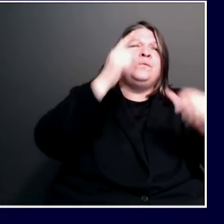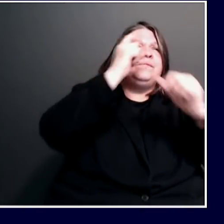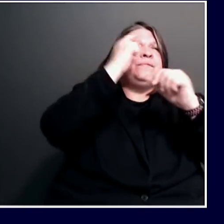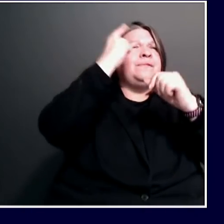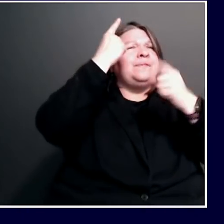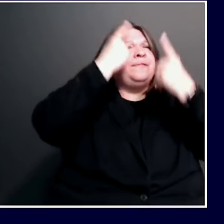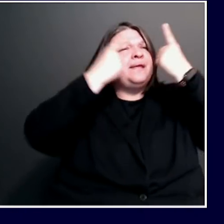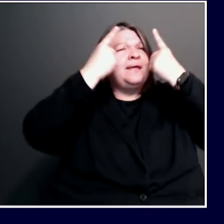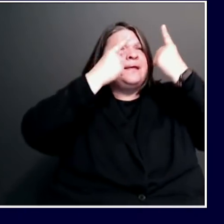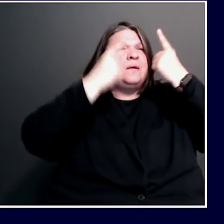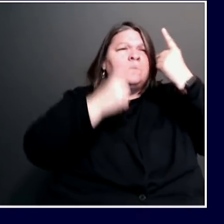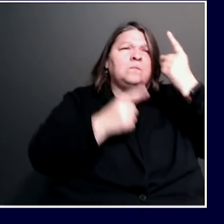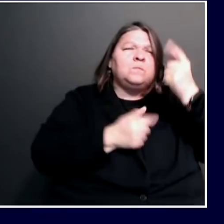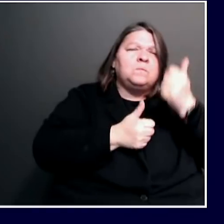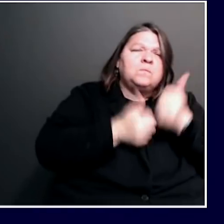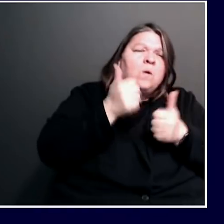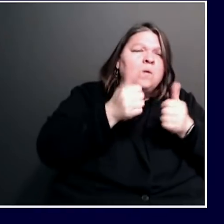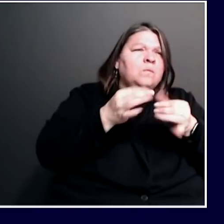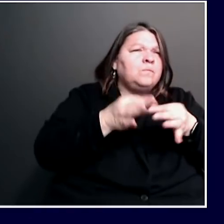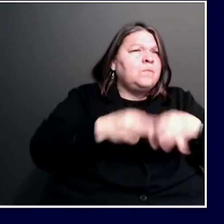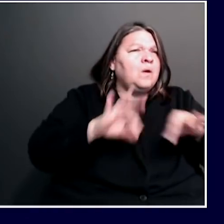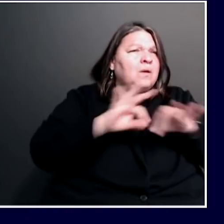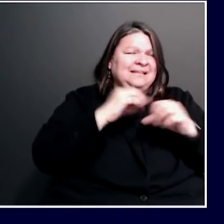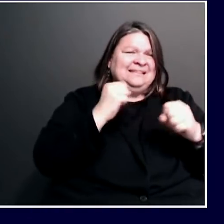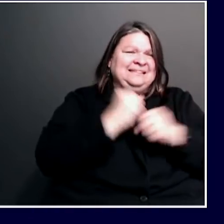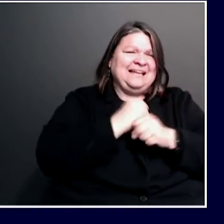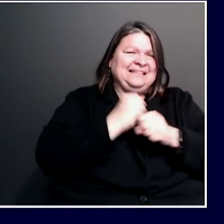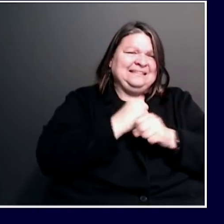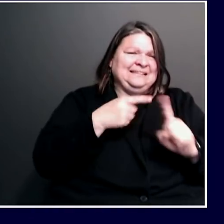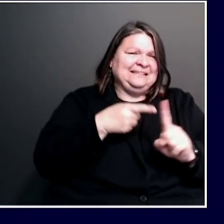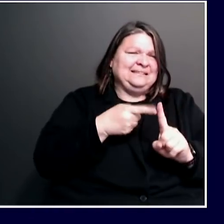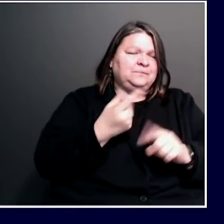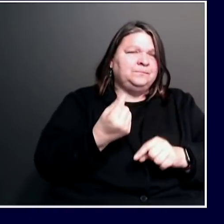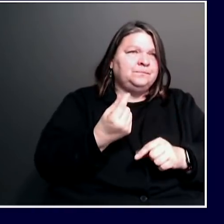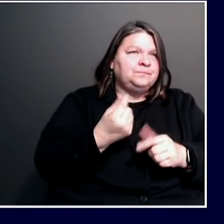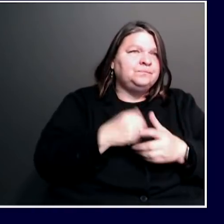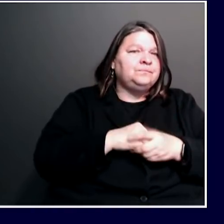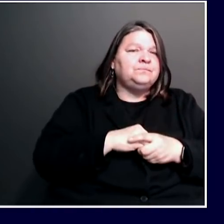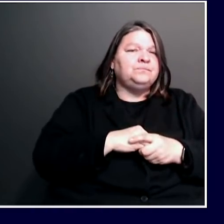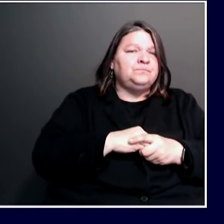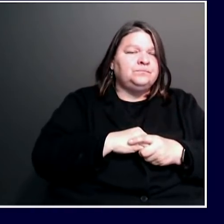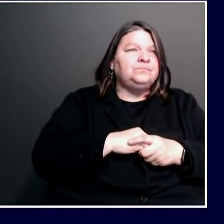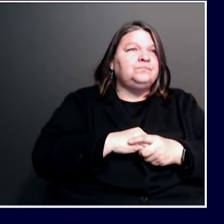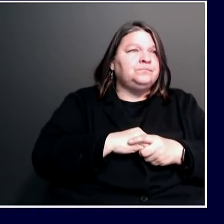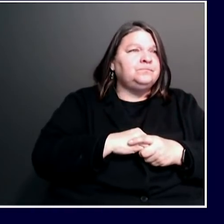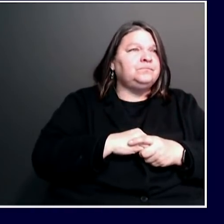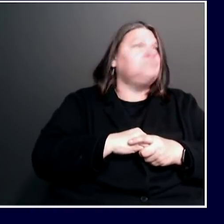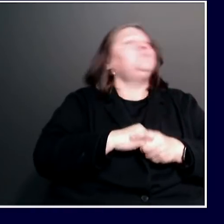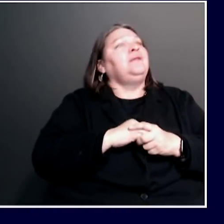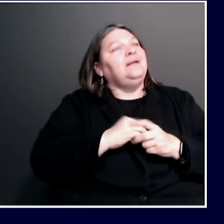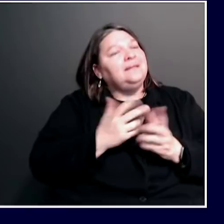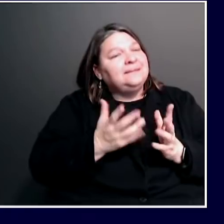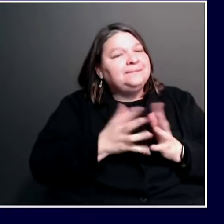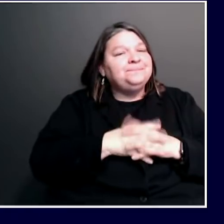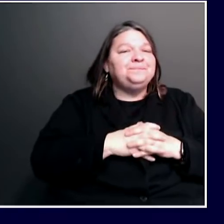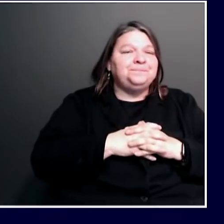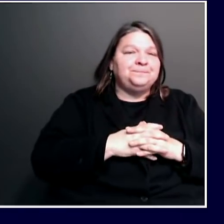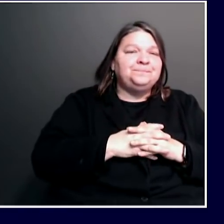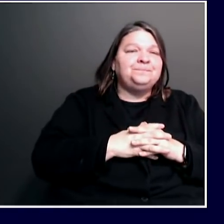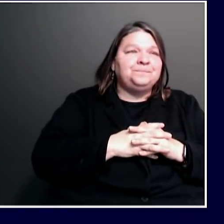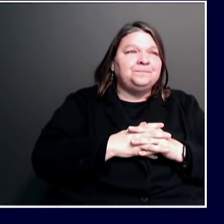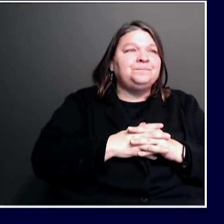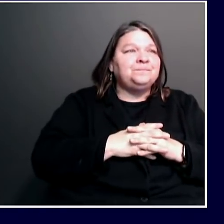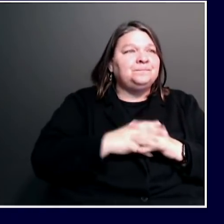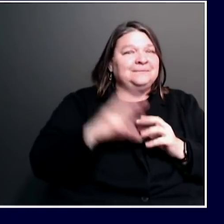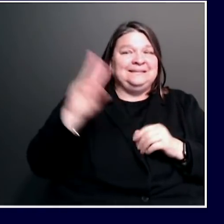most of the moment that would show you that we're going in a direction that you like? You know, Brian, at 6 a.m. this morning, my